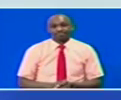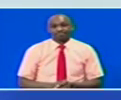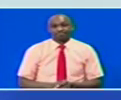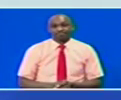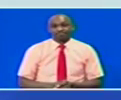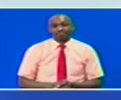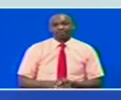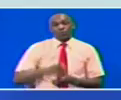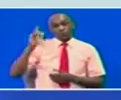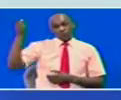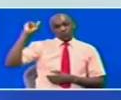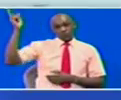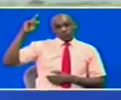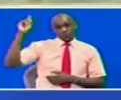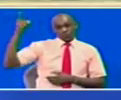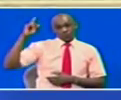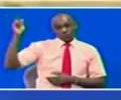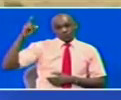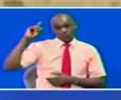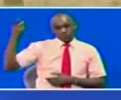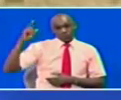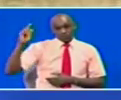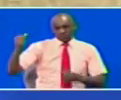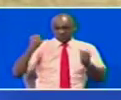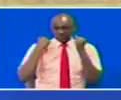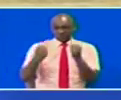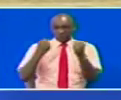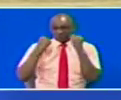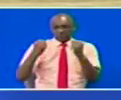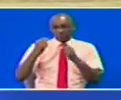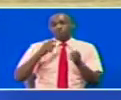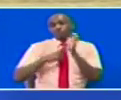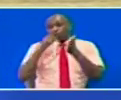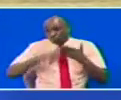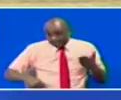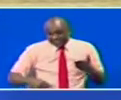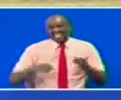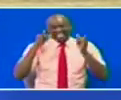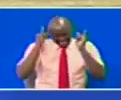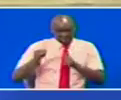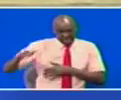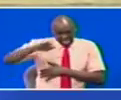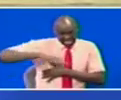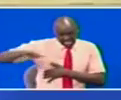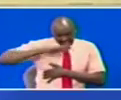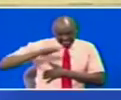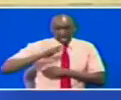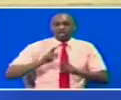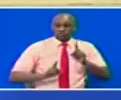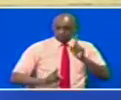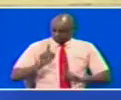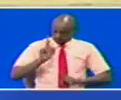The roaring of these war-hardened helicopters usher in a new dawn in the intensified fight